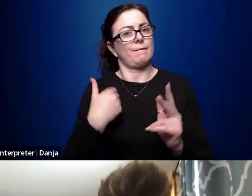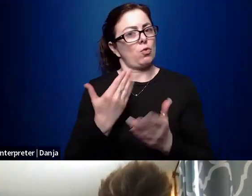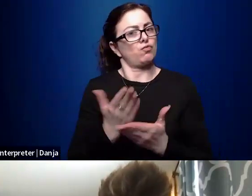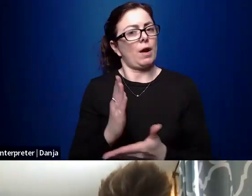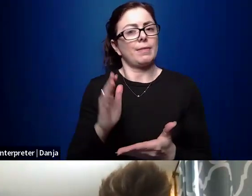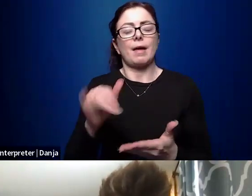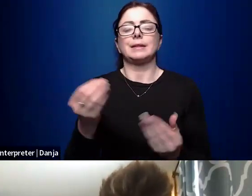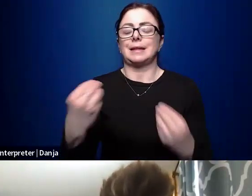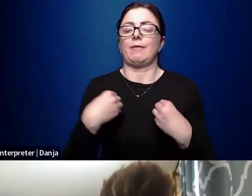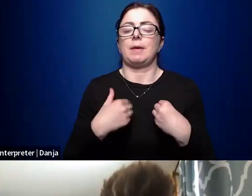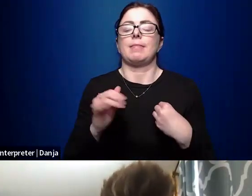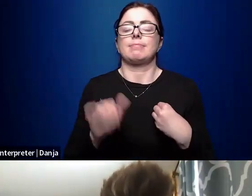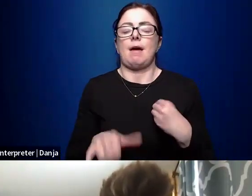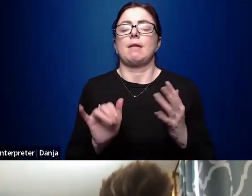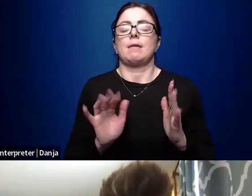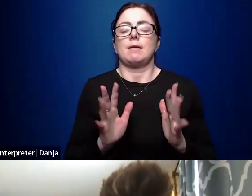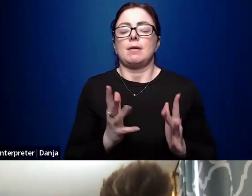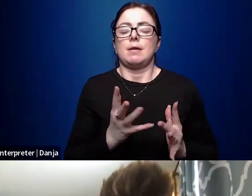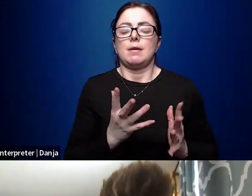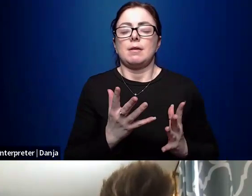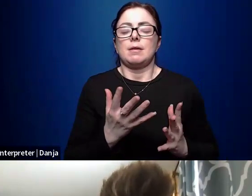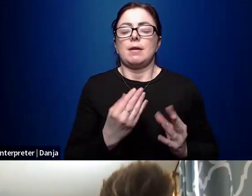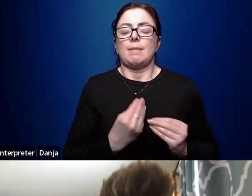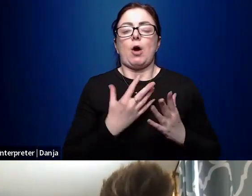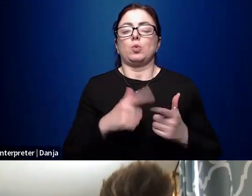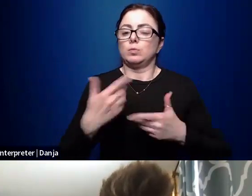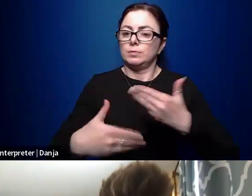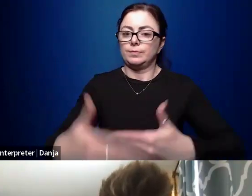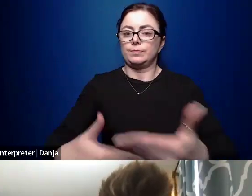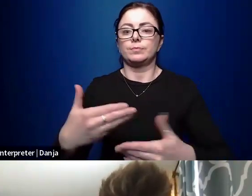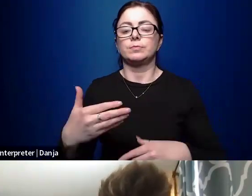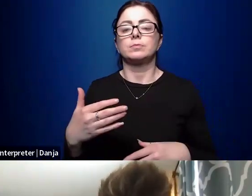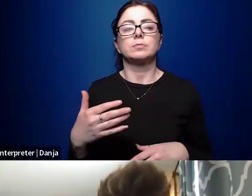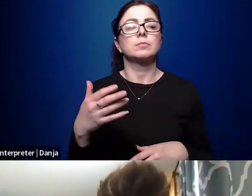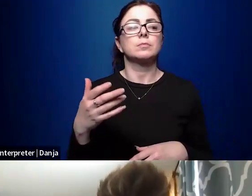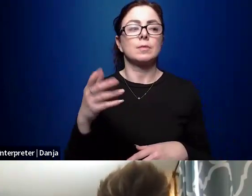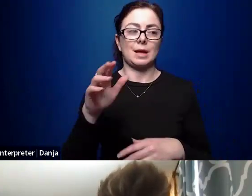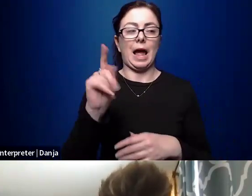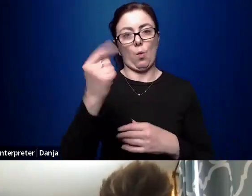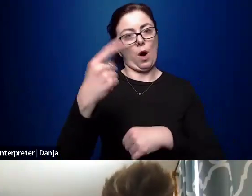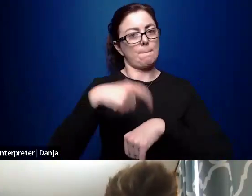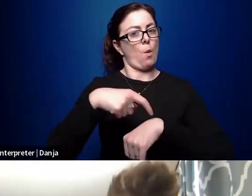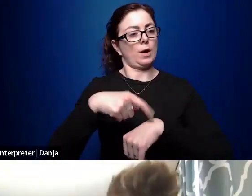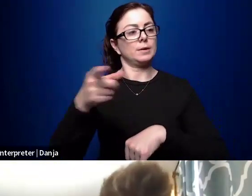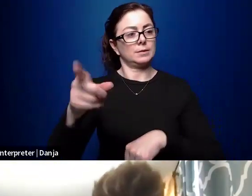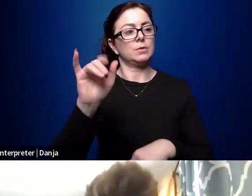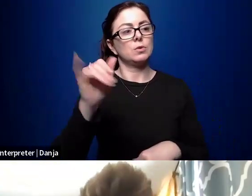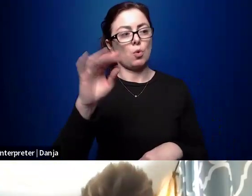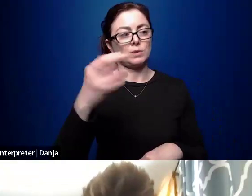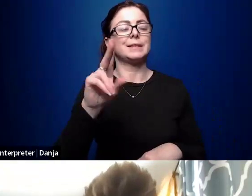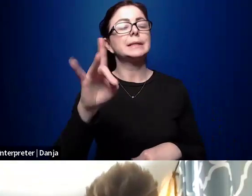do this. At one point, Joseph still has usable vision, but his vision is deteriorated over time. And I had made a